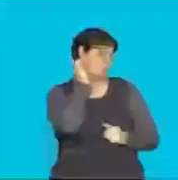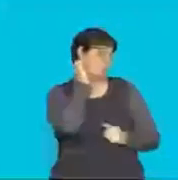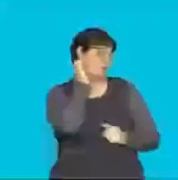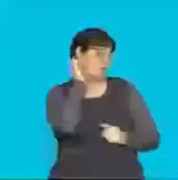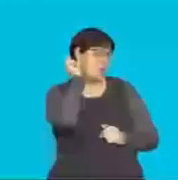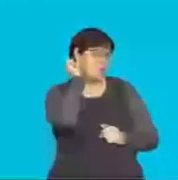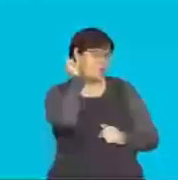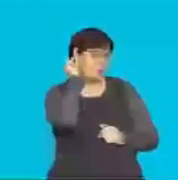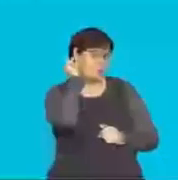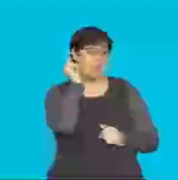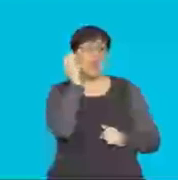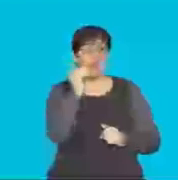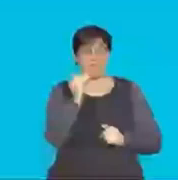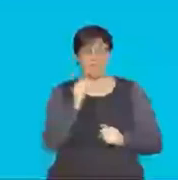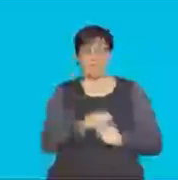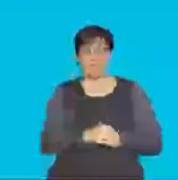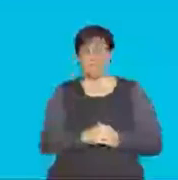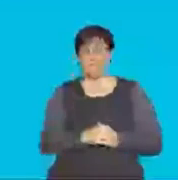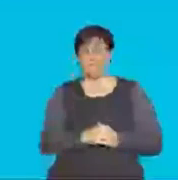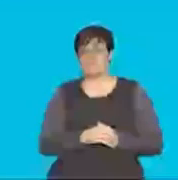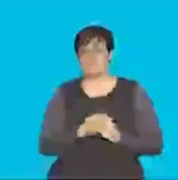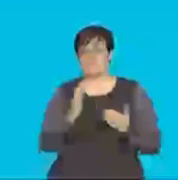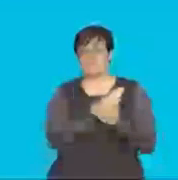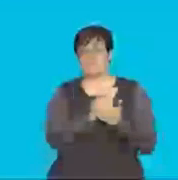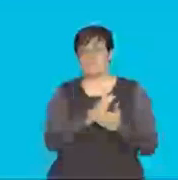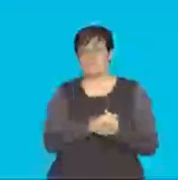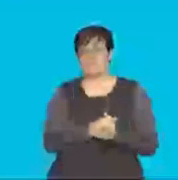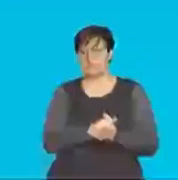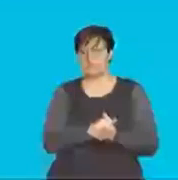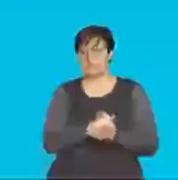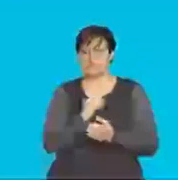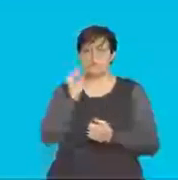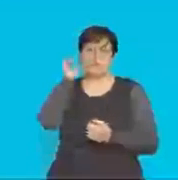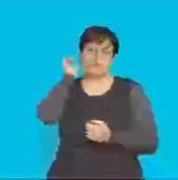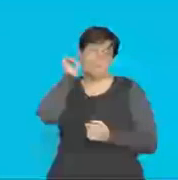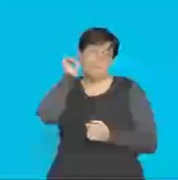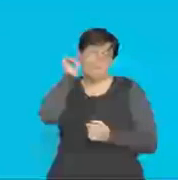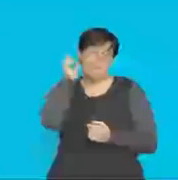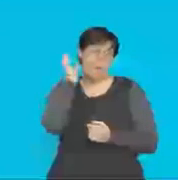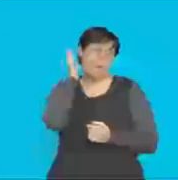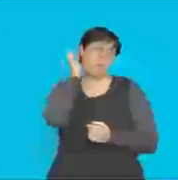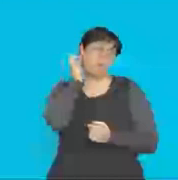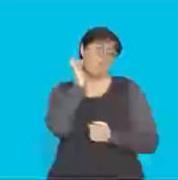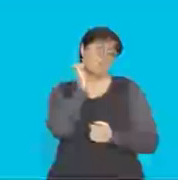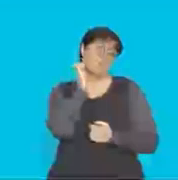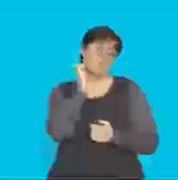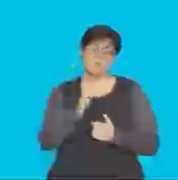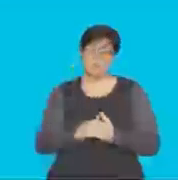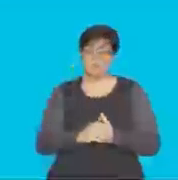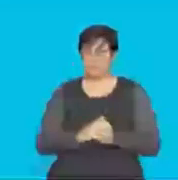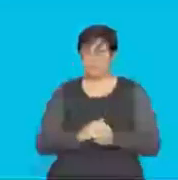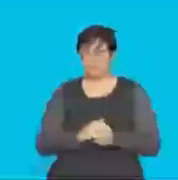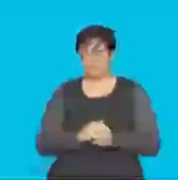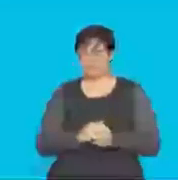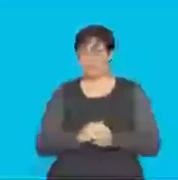at our pinna, there are possibly 2 ways in which the pinna might be attached. And